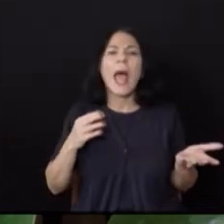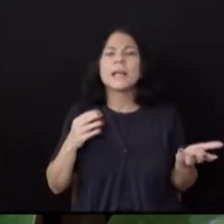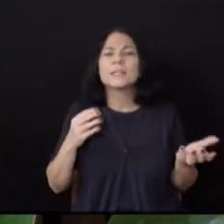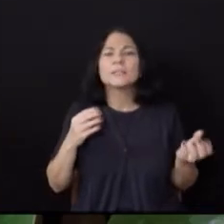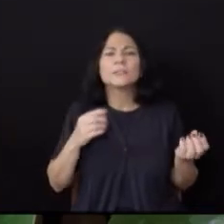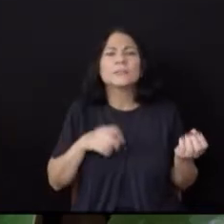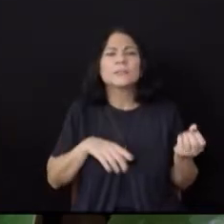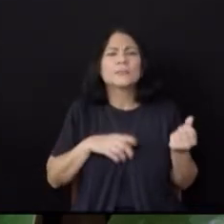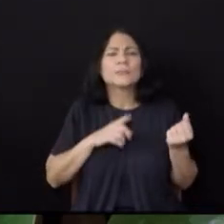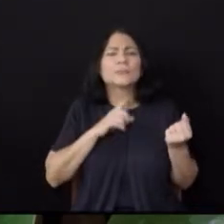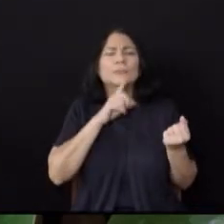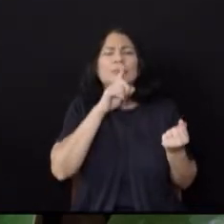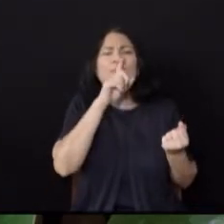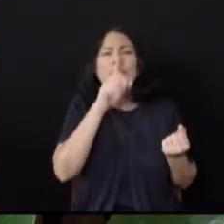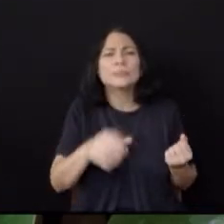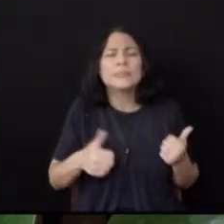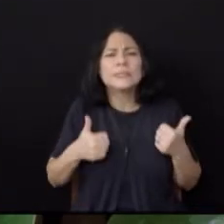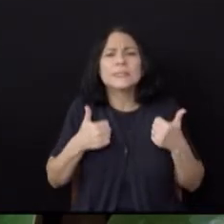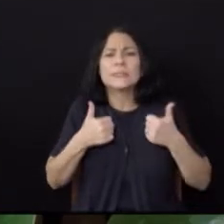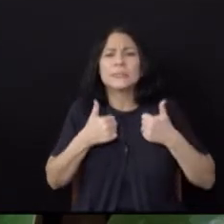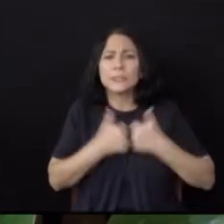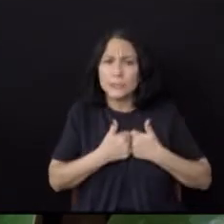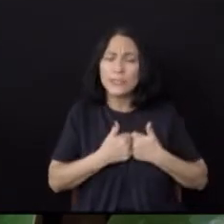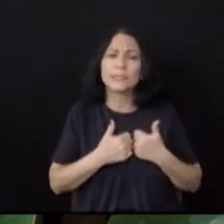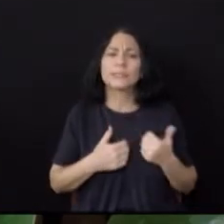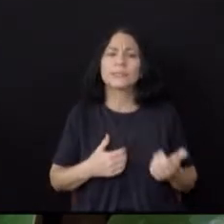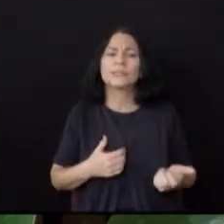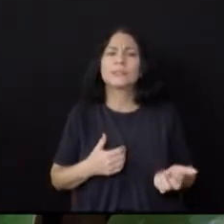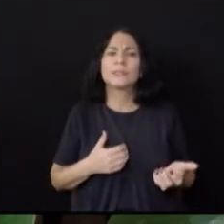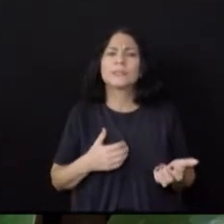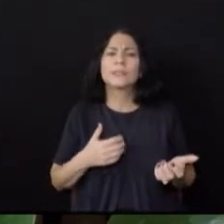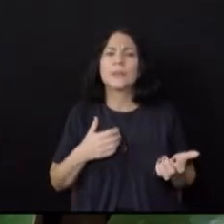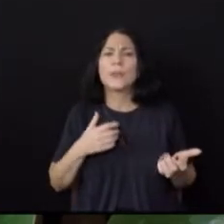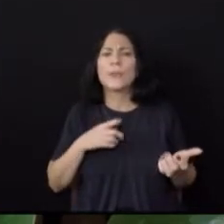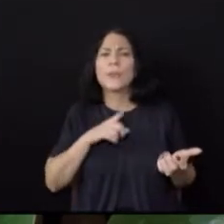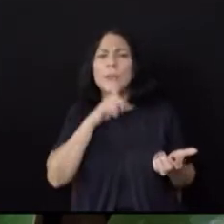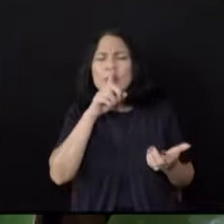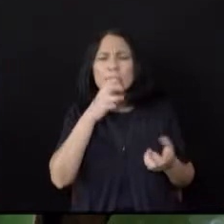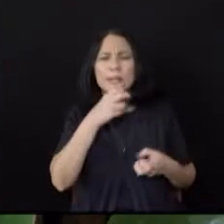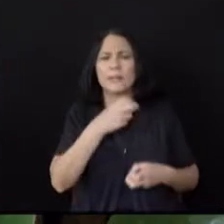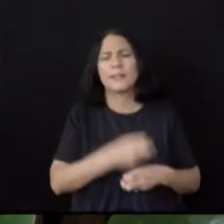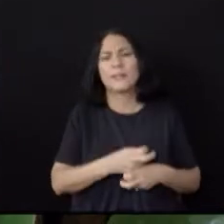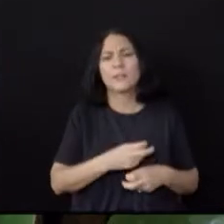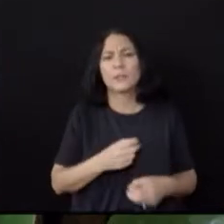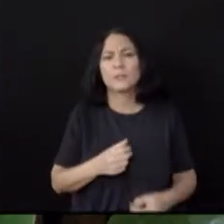real challenges, extremely difficult.